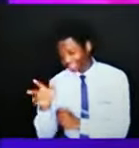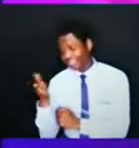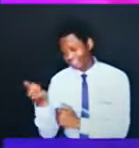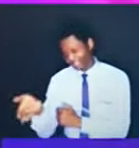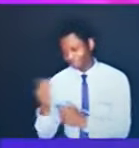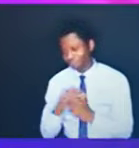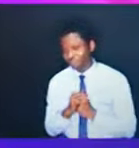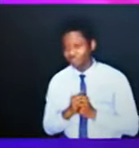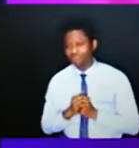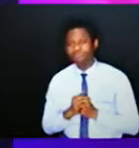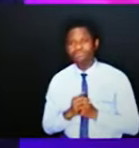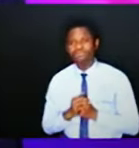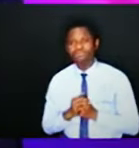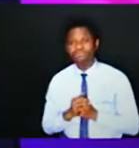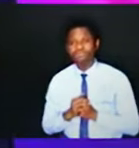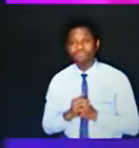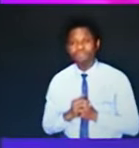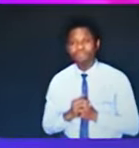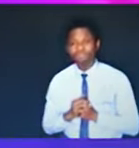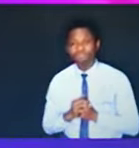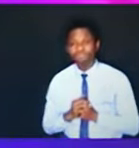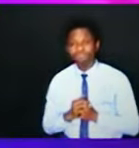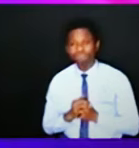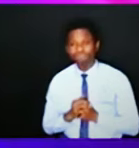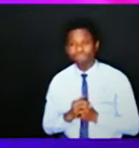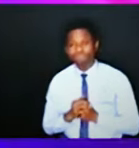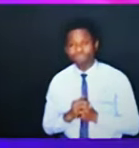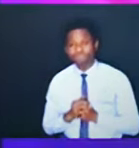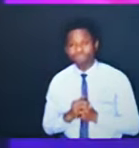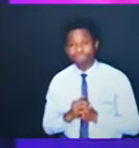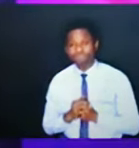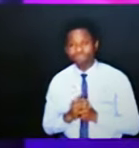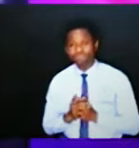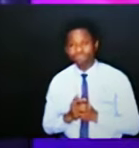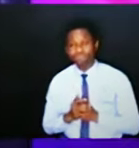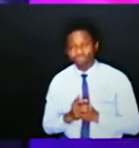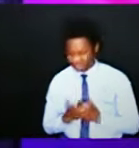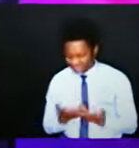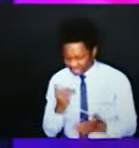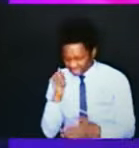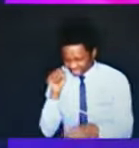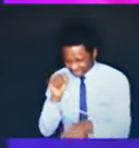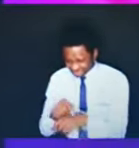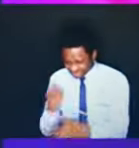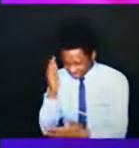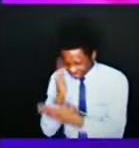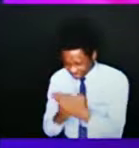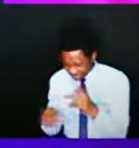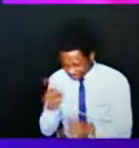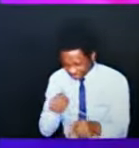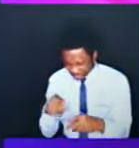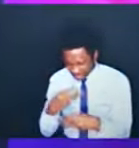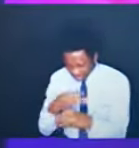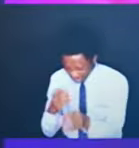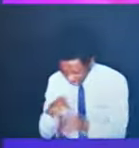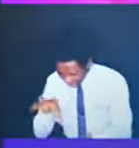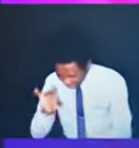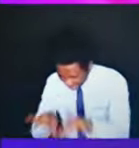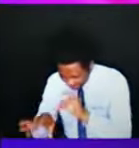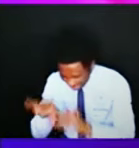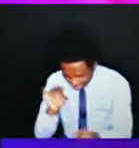verse 3. So that some people try to make 7 blessings out of this